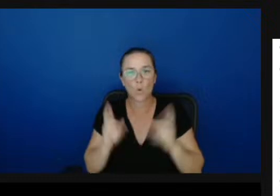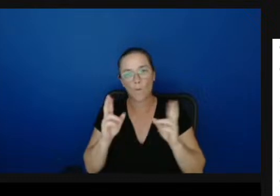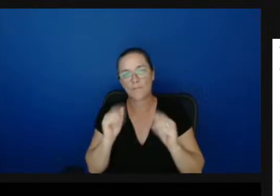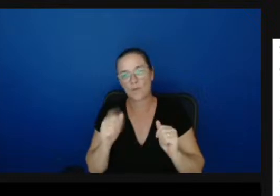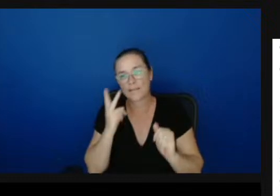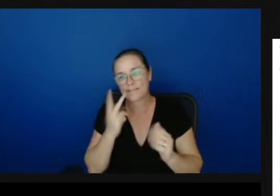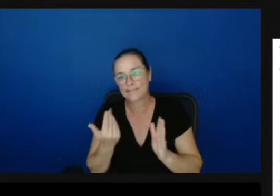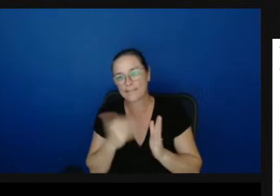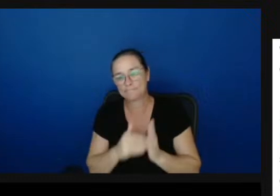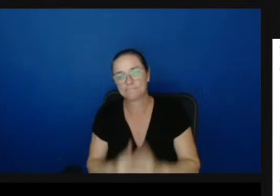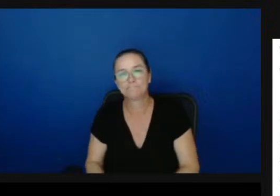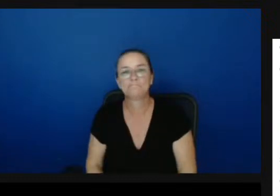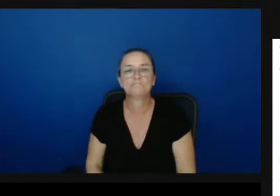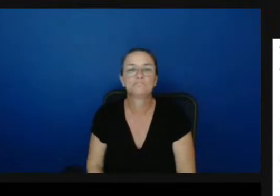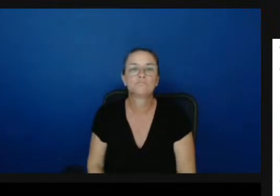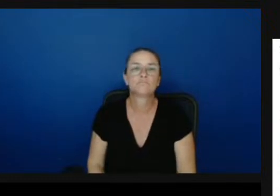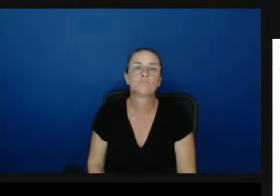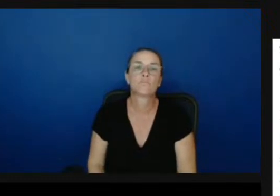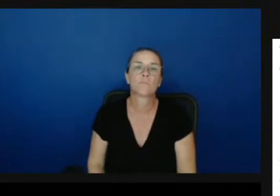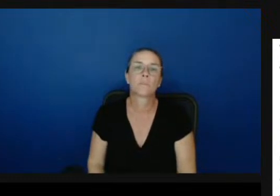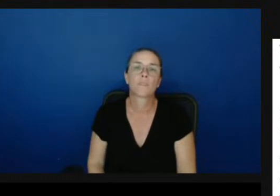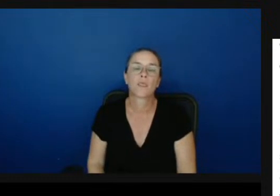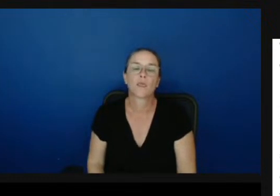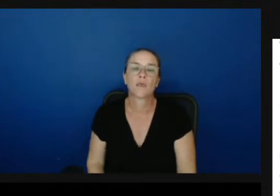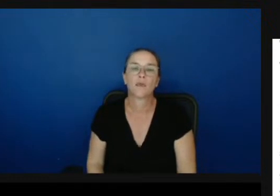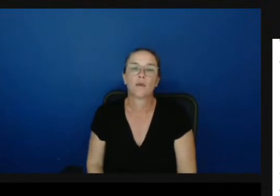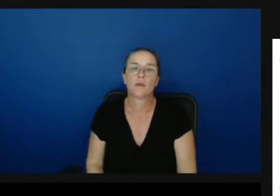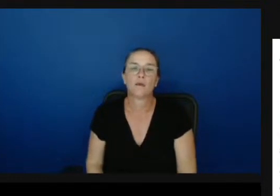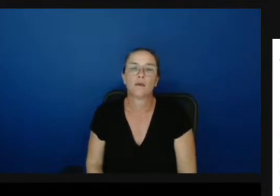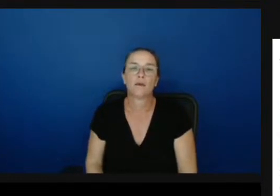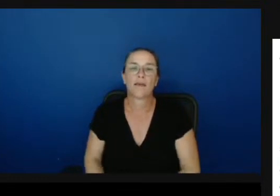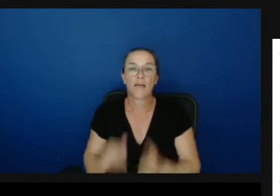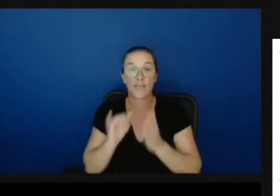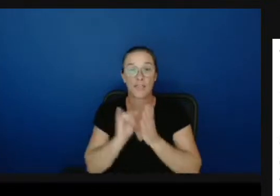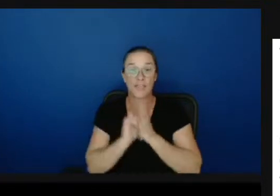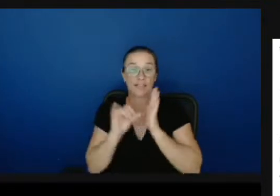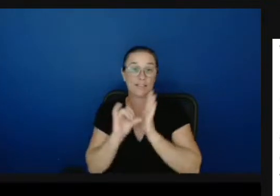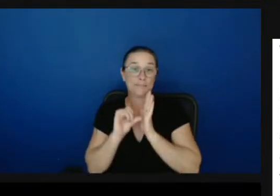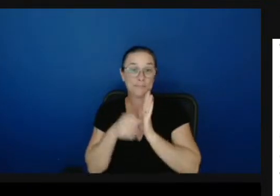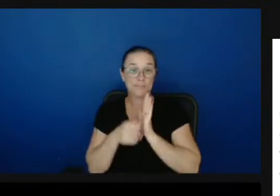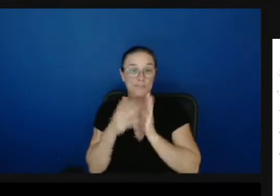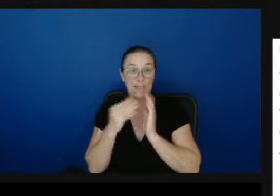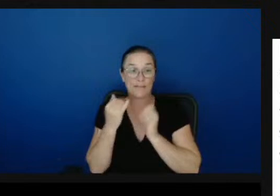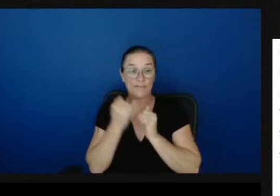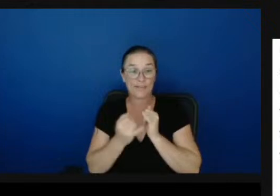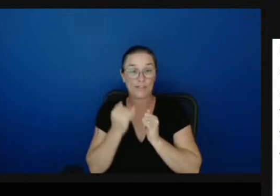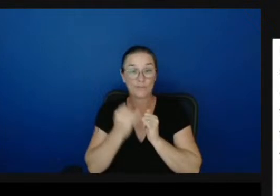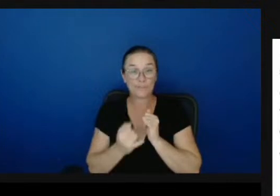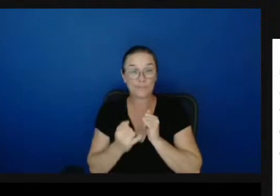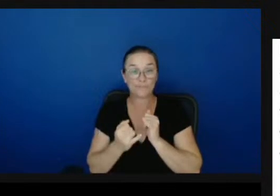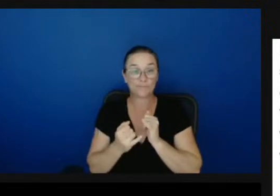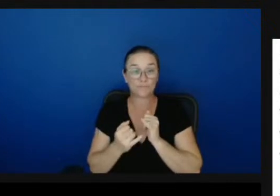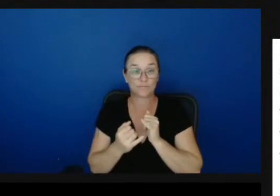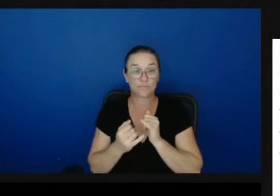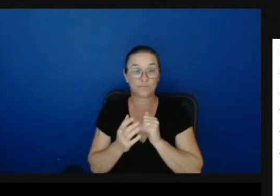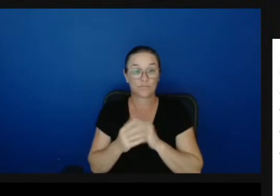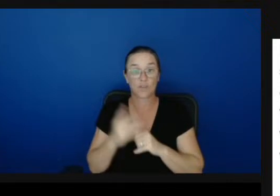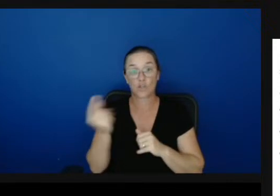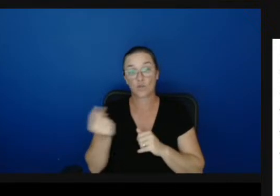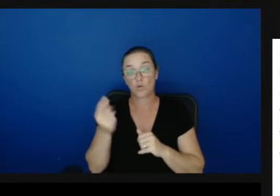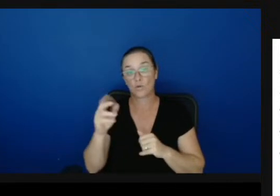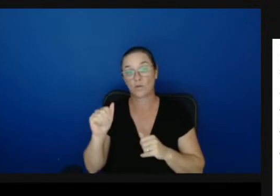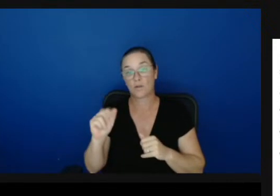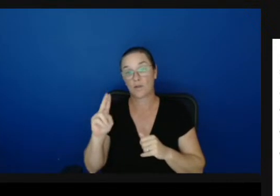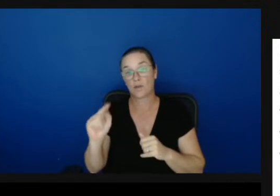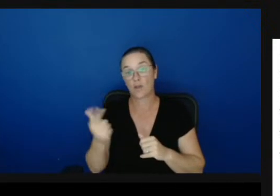do. So that is the other one to highlight. And finally, following that, Tuesday, August 20th,